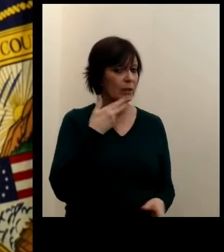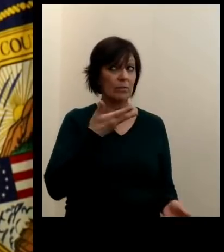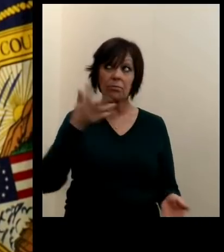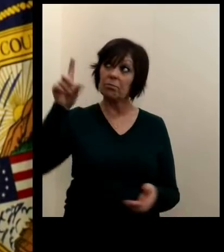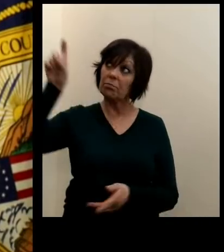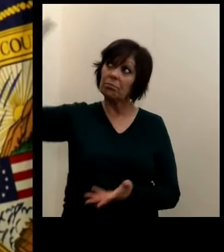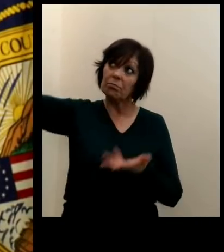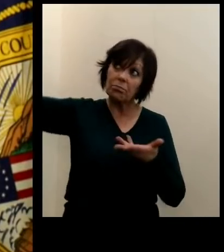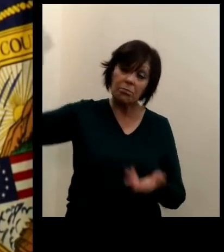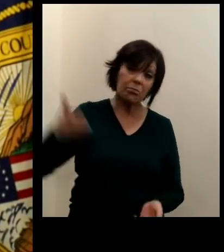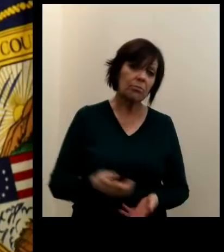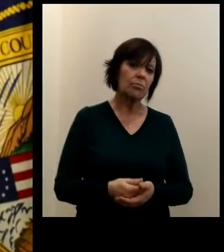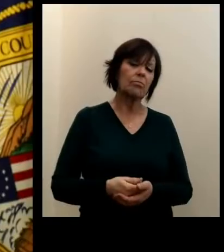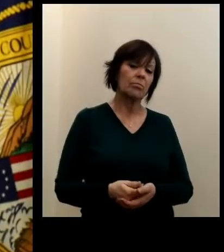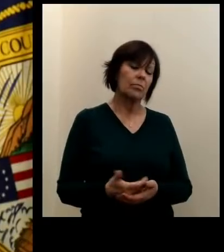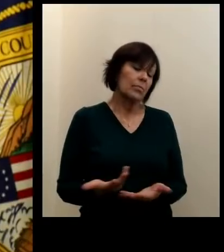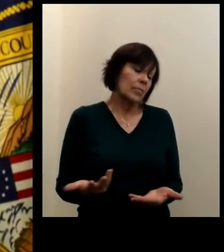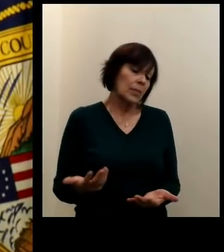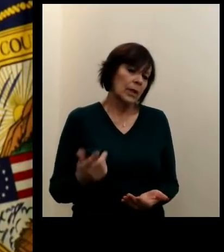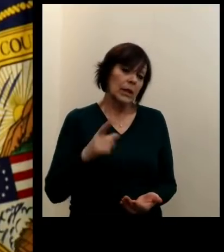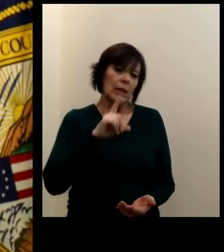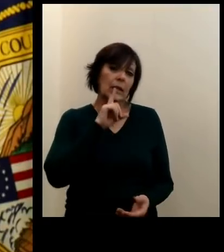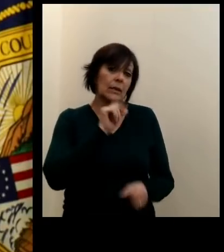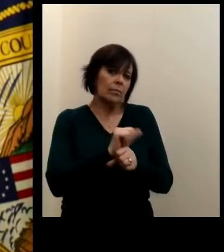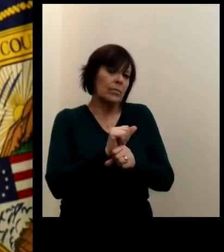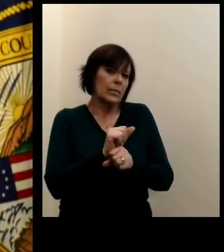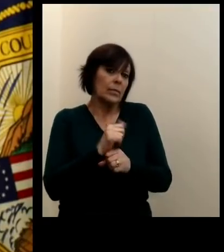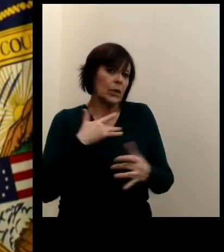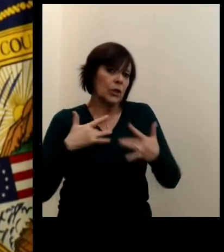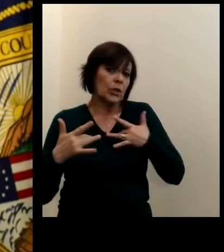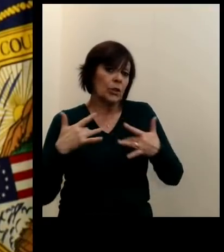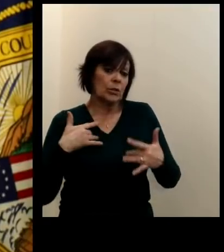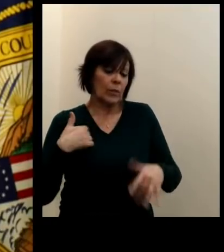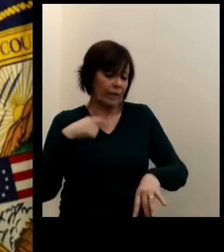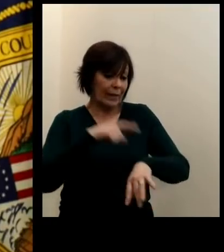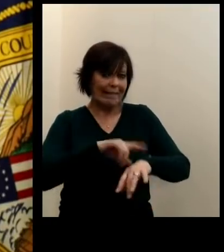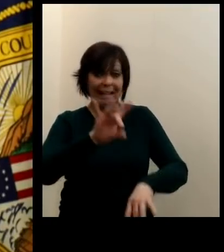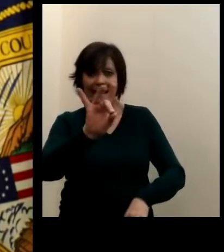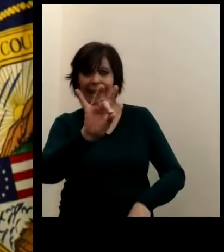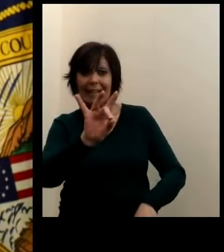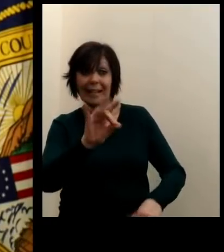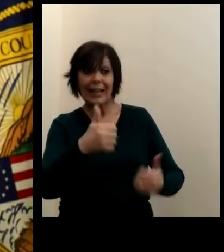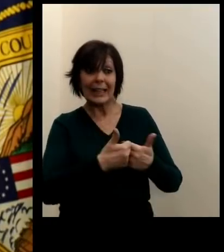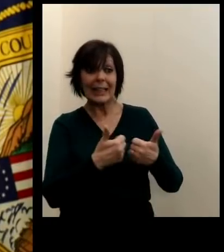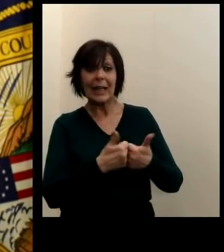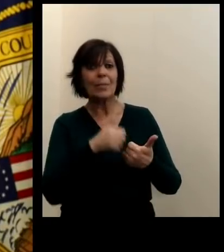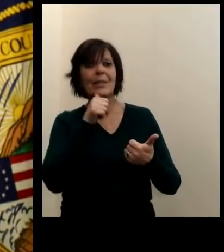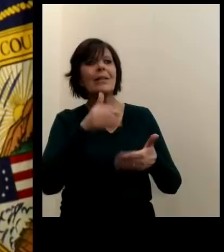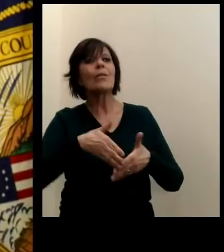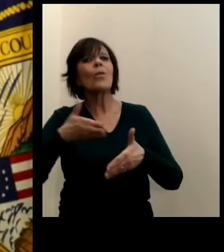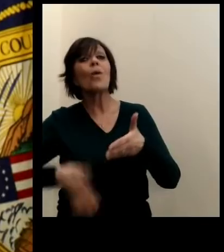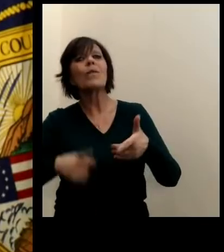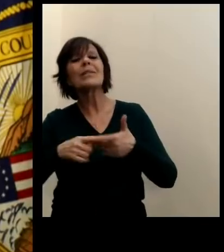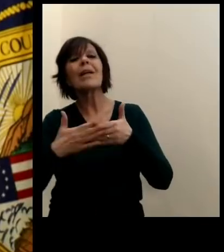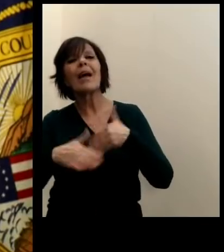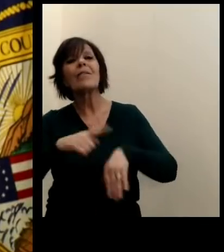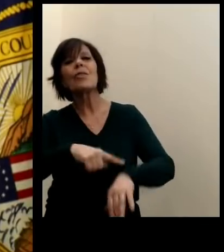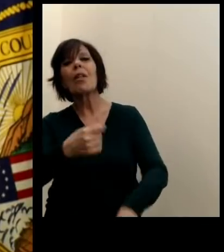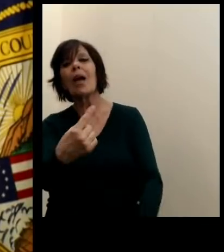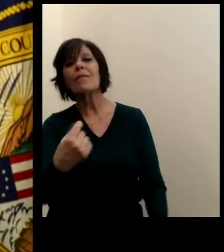State. It is a legitimate concern. We have an 8 o'clock or 8:15 game, which means it's probably not going to finish till after 11